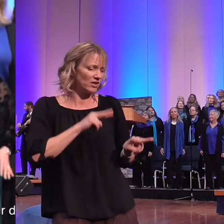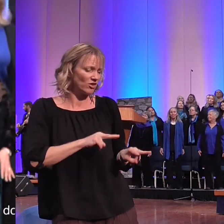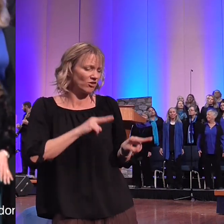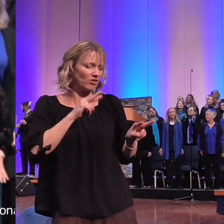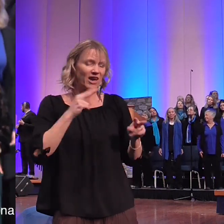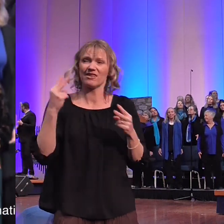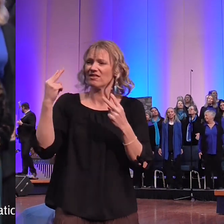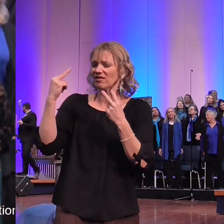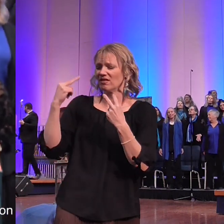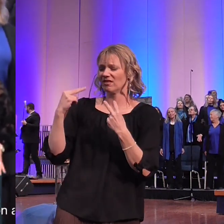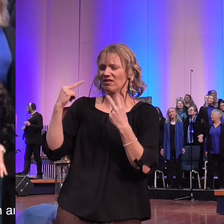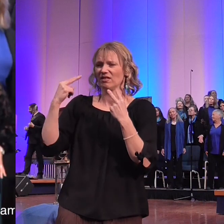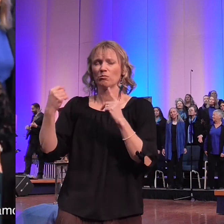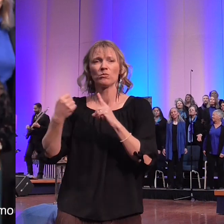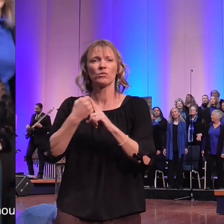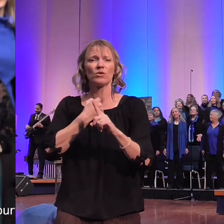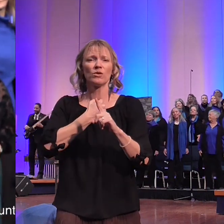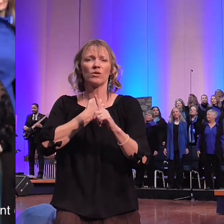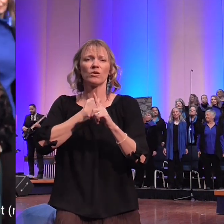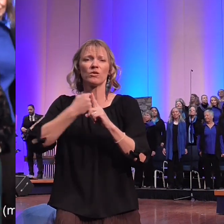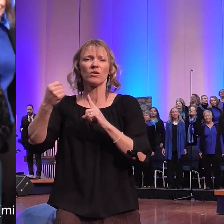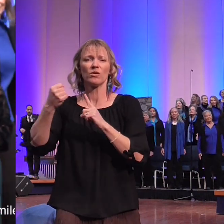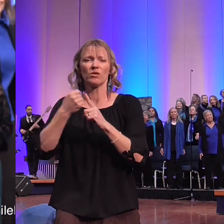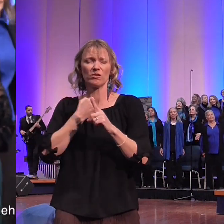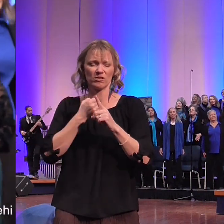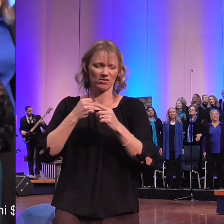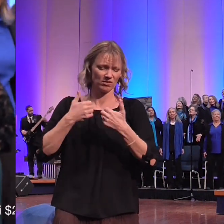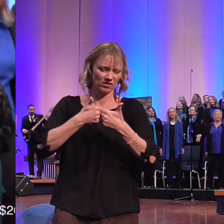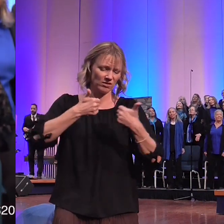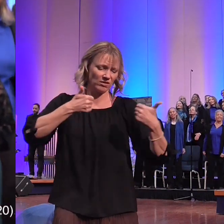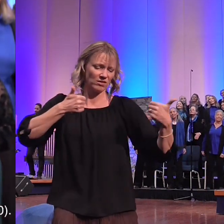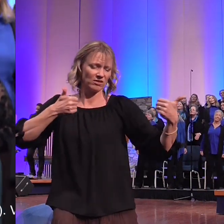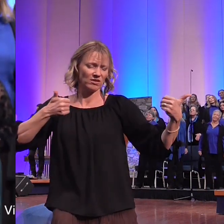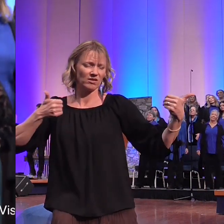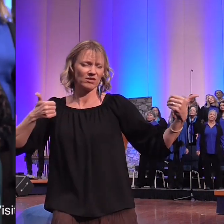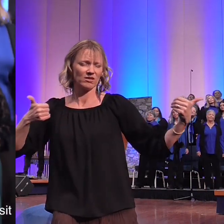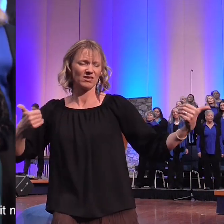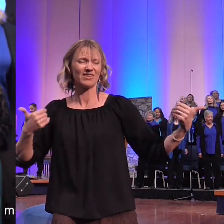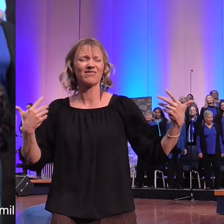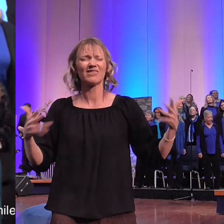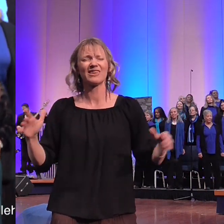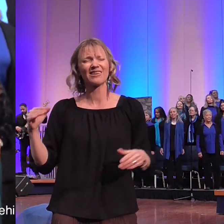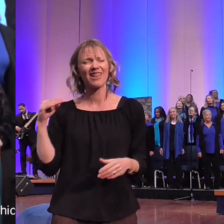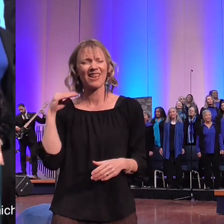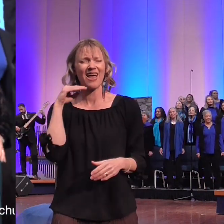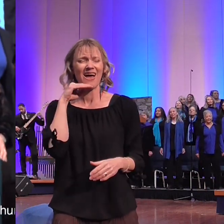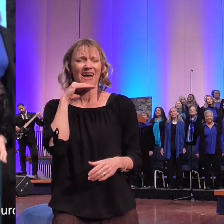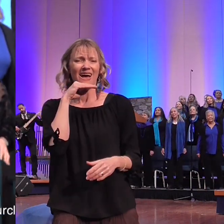abused and displaced, been lied to